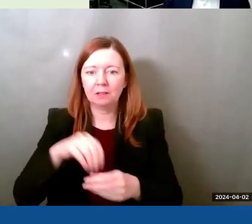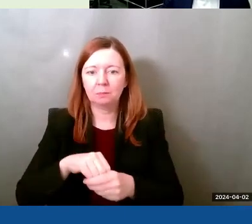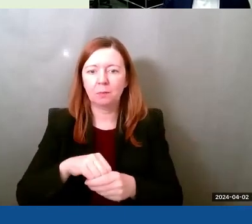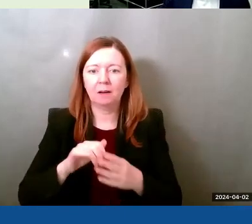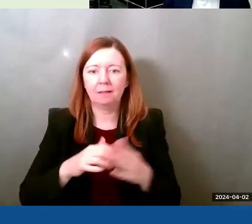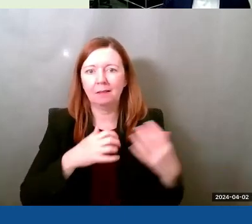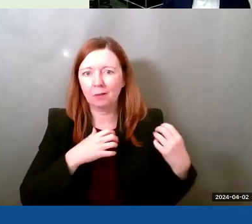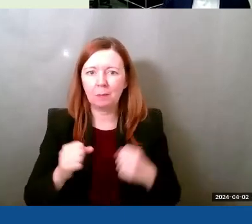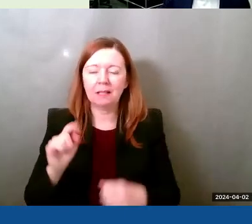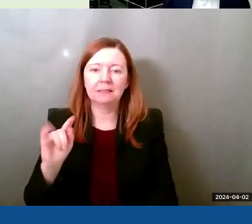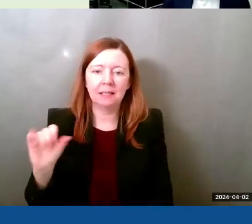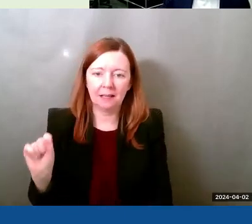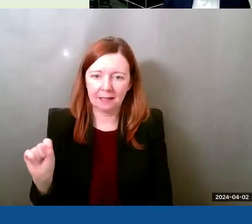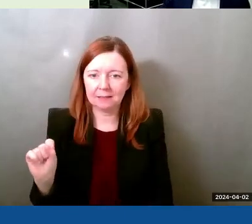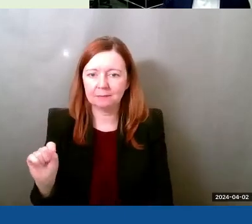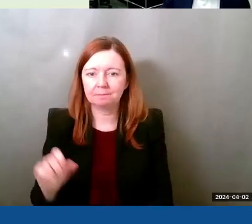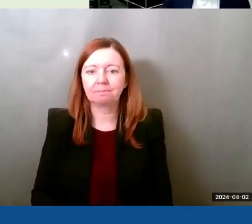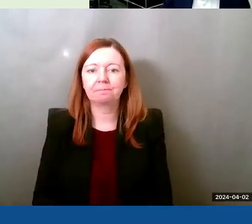this robust TIS.